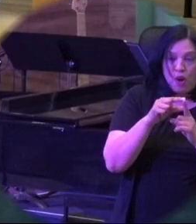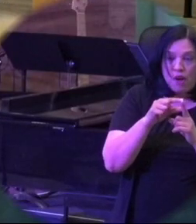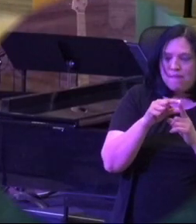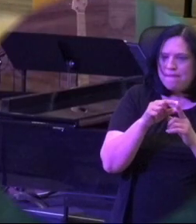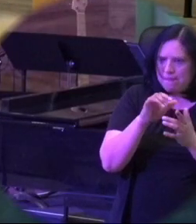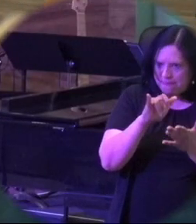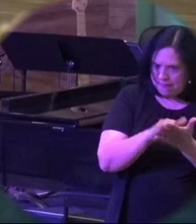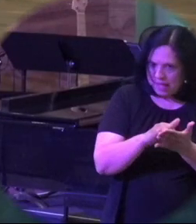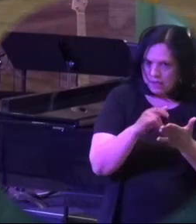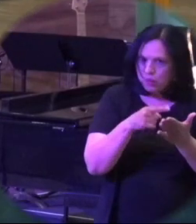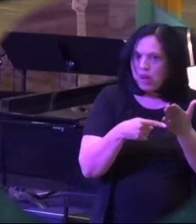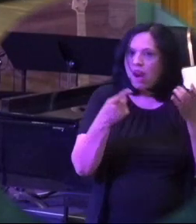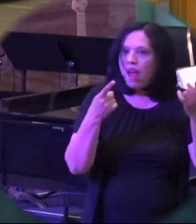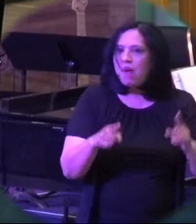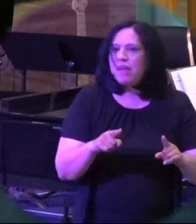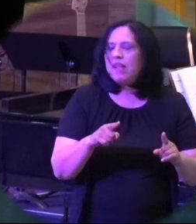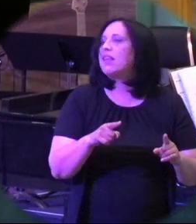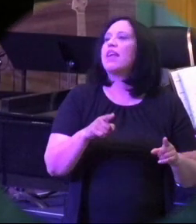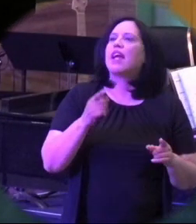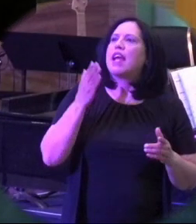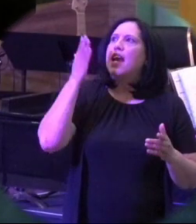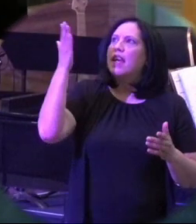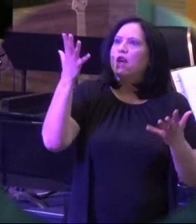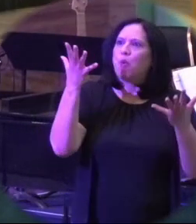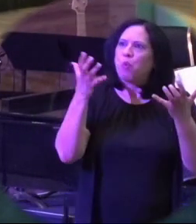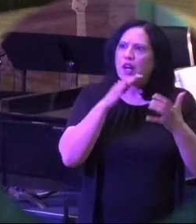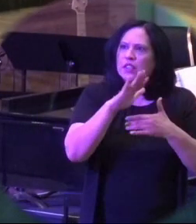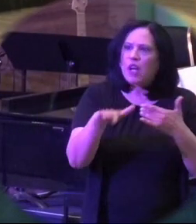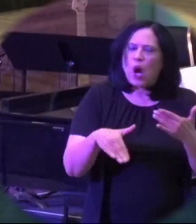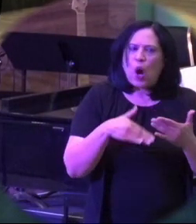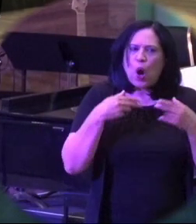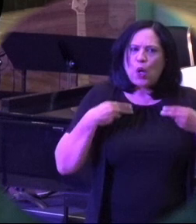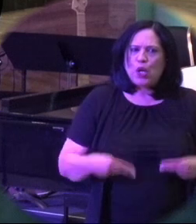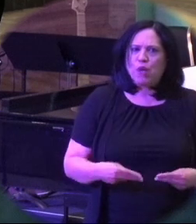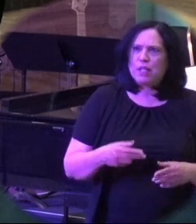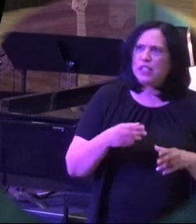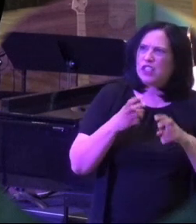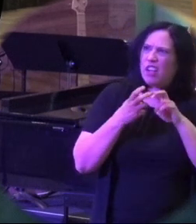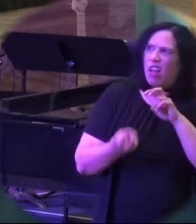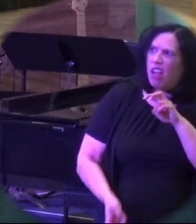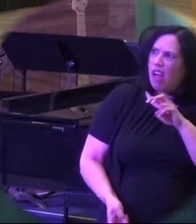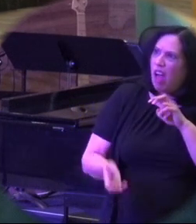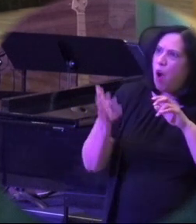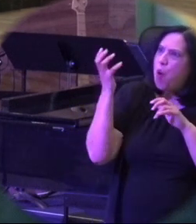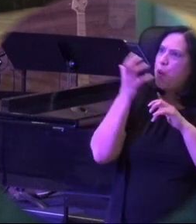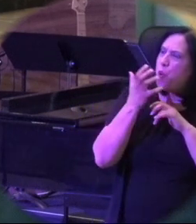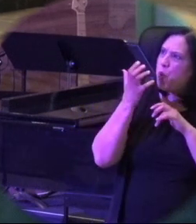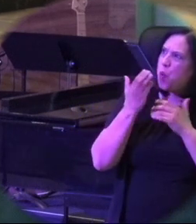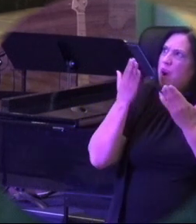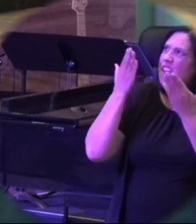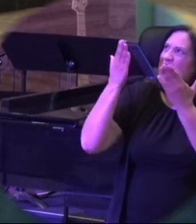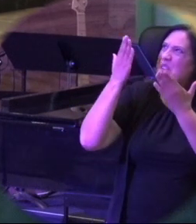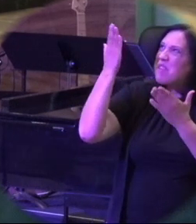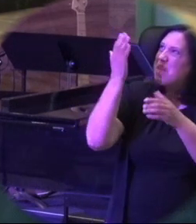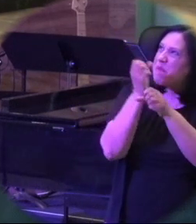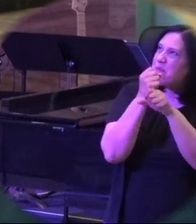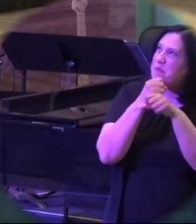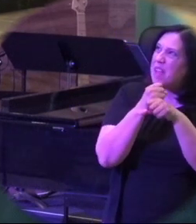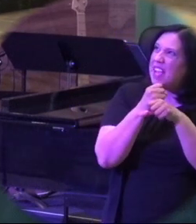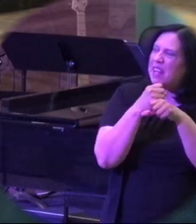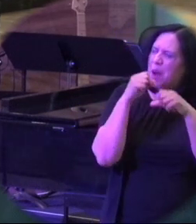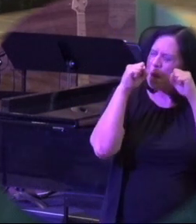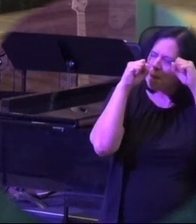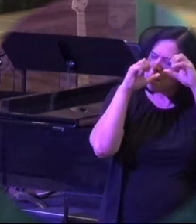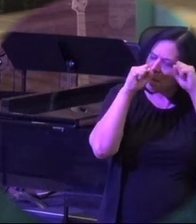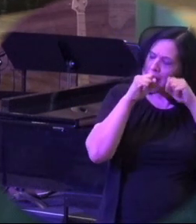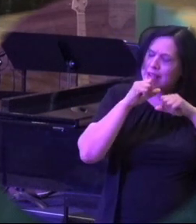it this way because he wants all humans to be in awe of him as the creator of this amazing planet full of life. He